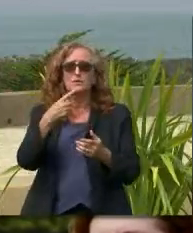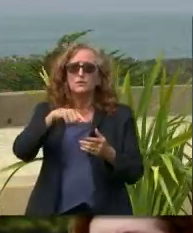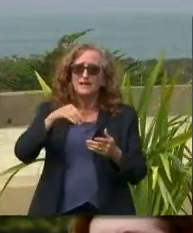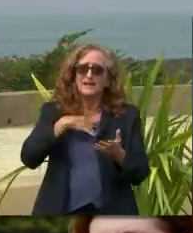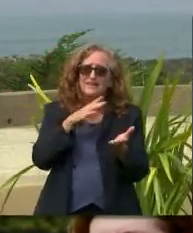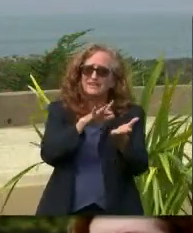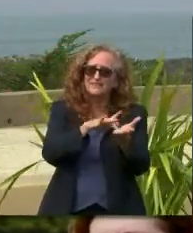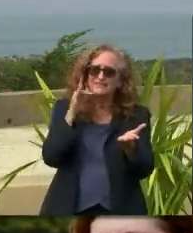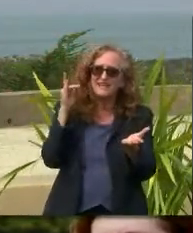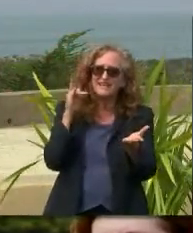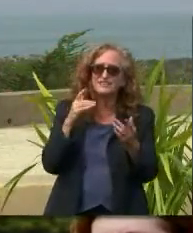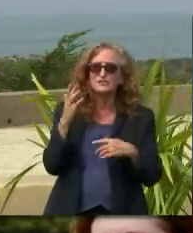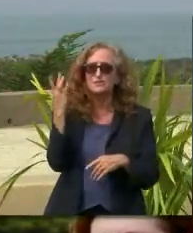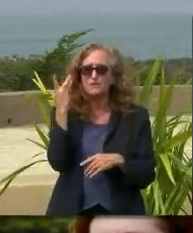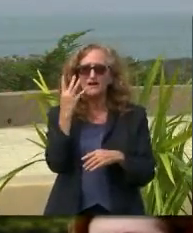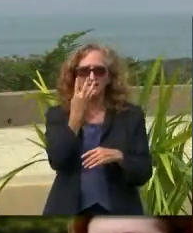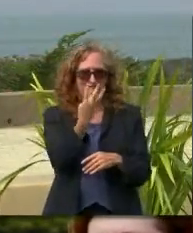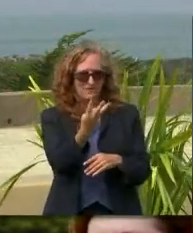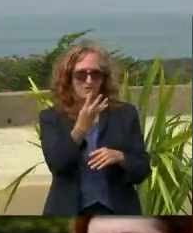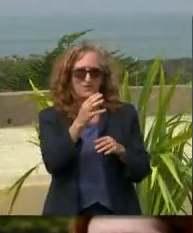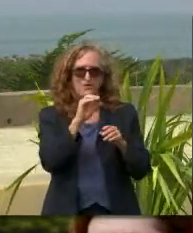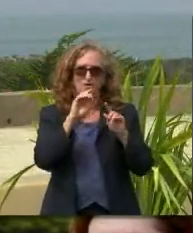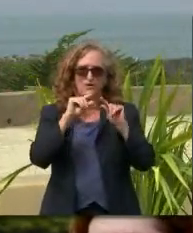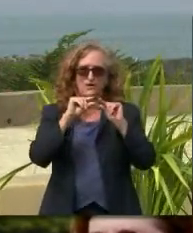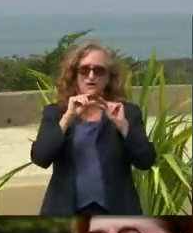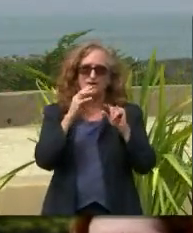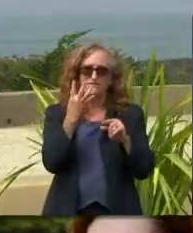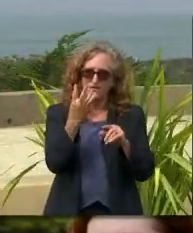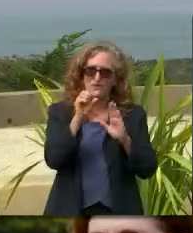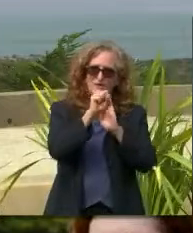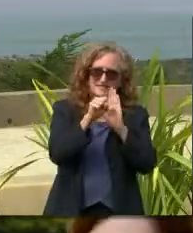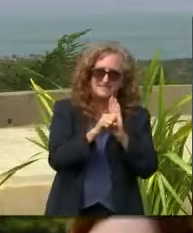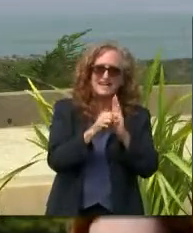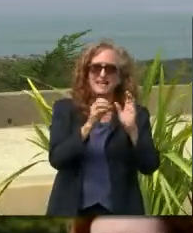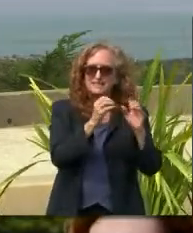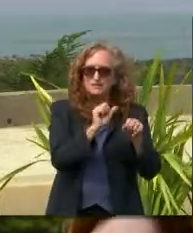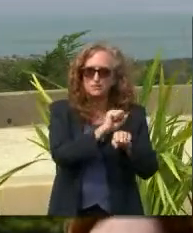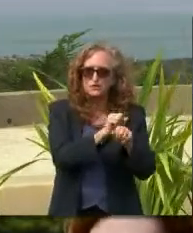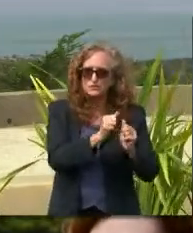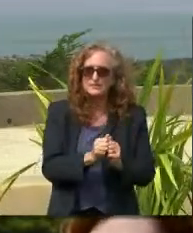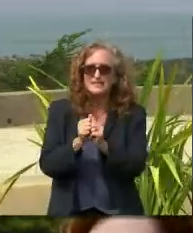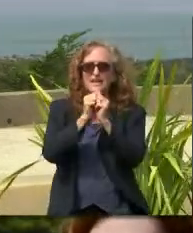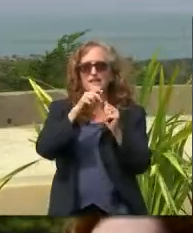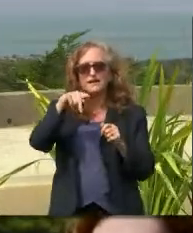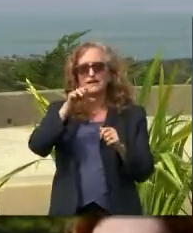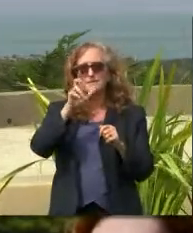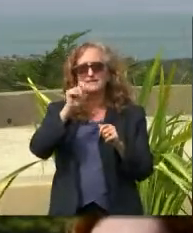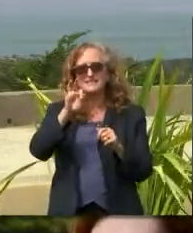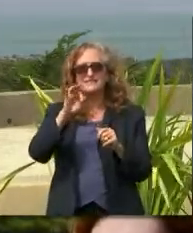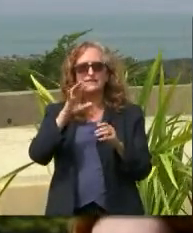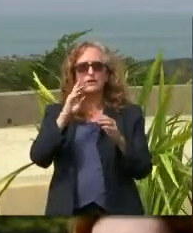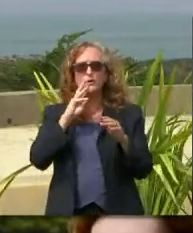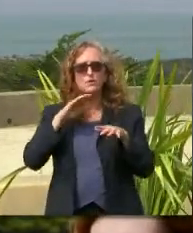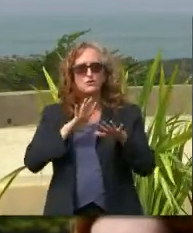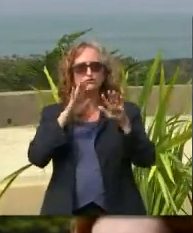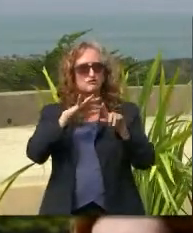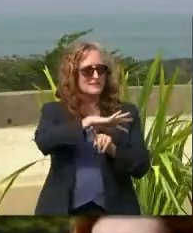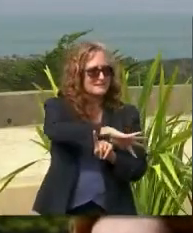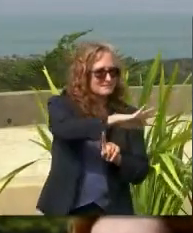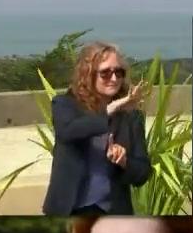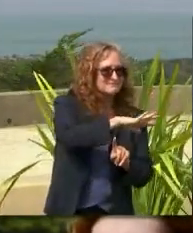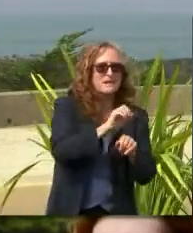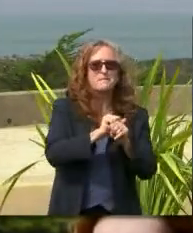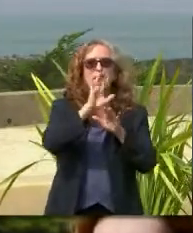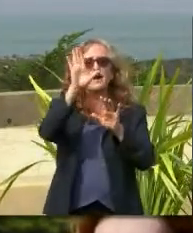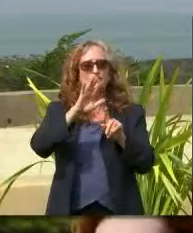4 jurisdictions that have a common view on the world. We have the Pacific Ocean at our back, and we have the mountains in our